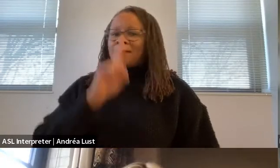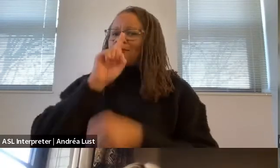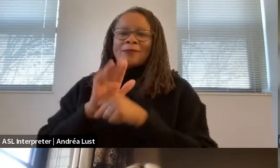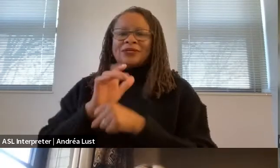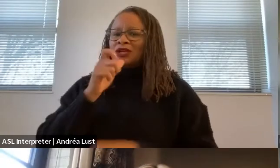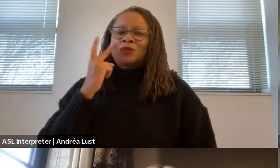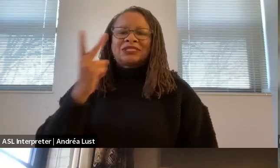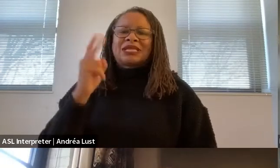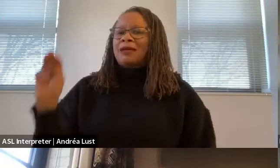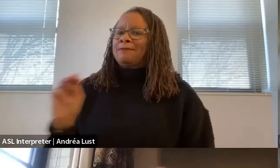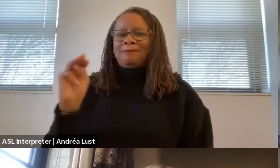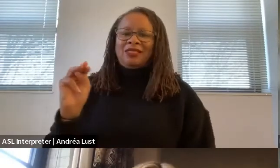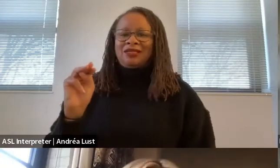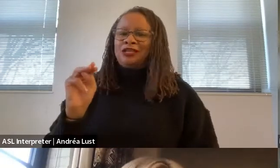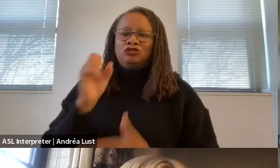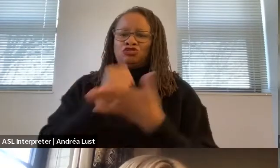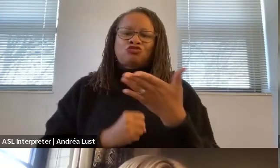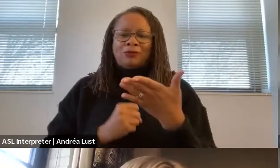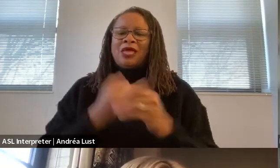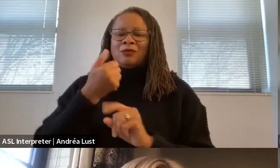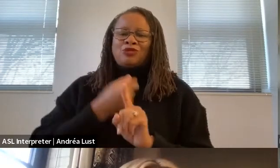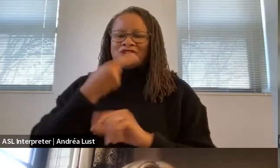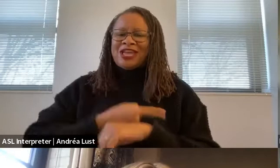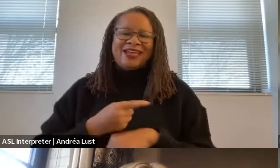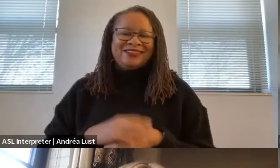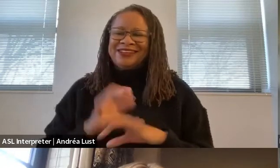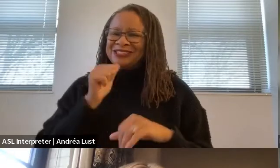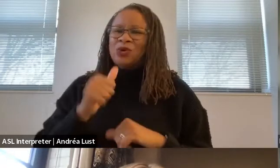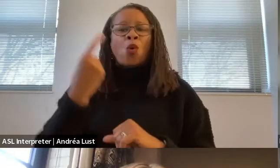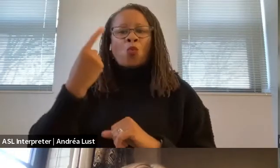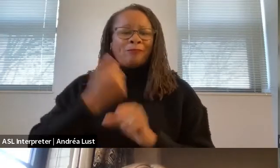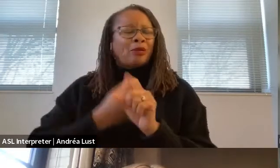I one a month, if I'm lucky.